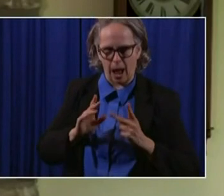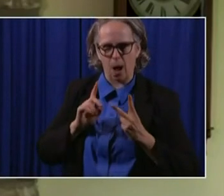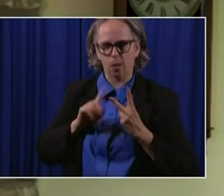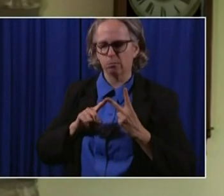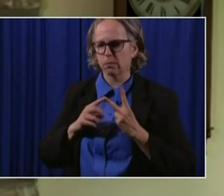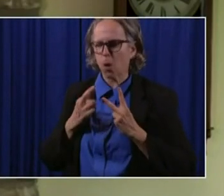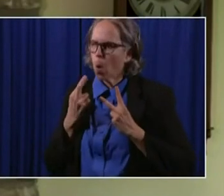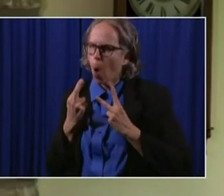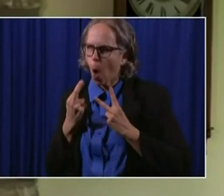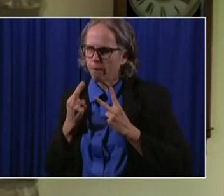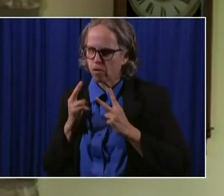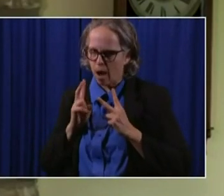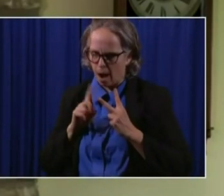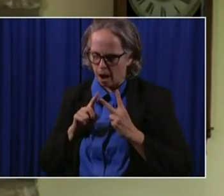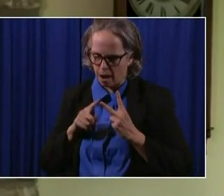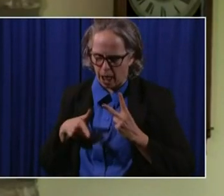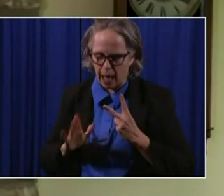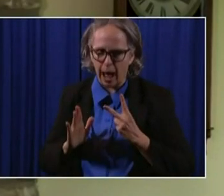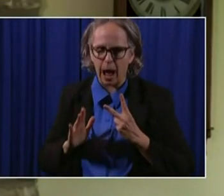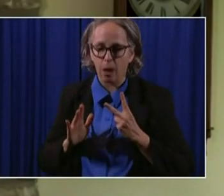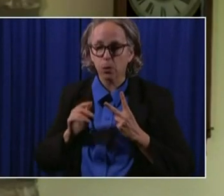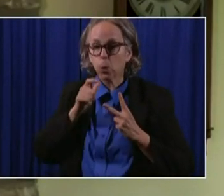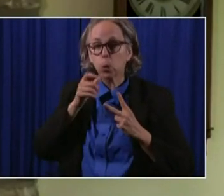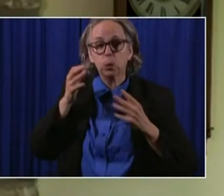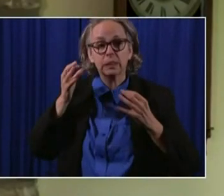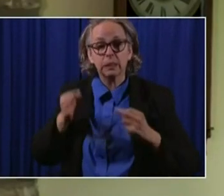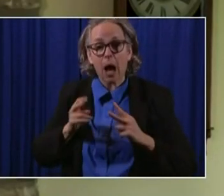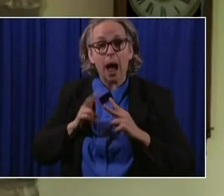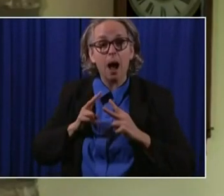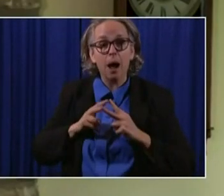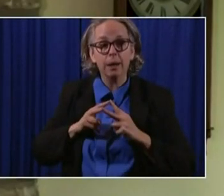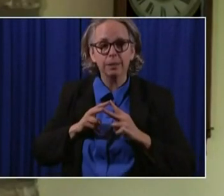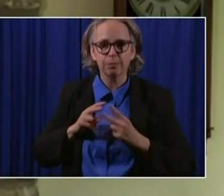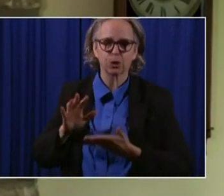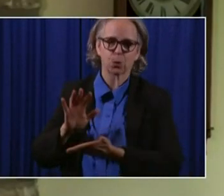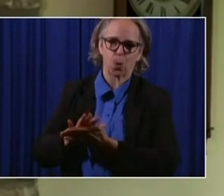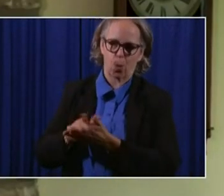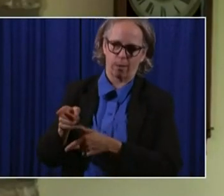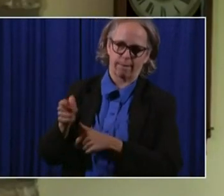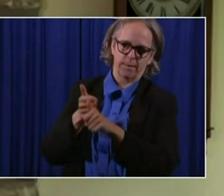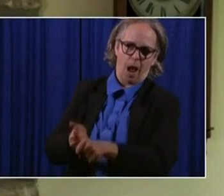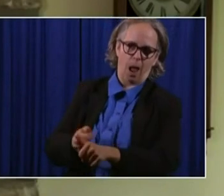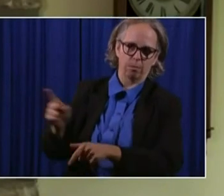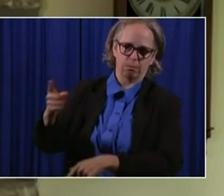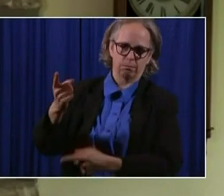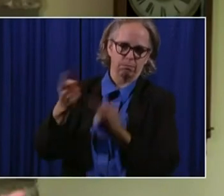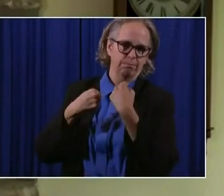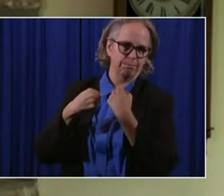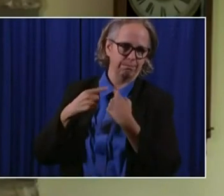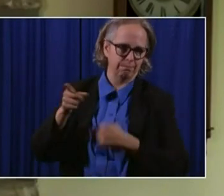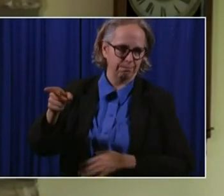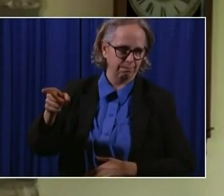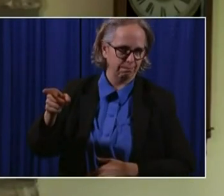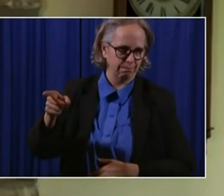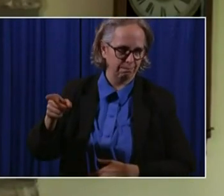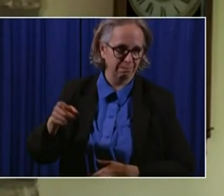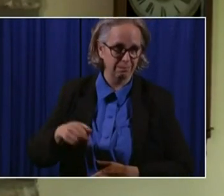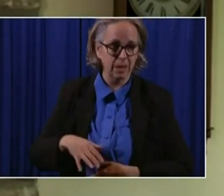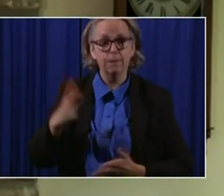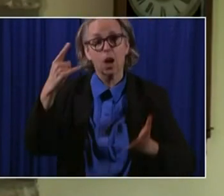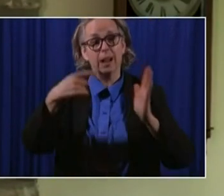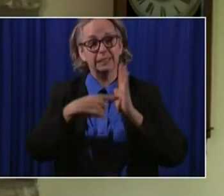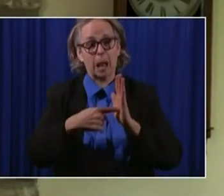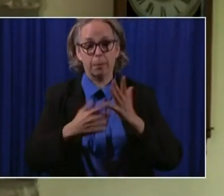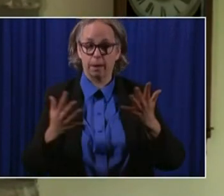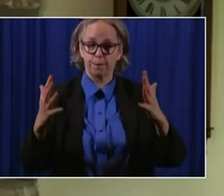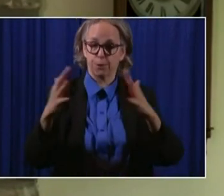that, of course, up to the school, you know, how to do that. We also know, if you talk, for example, football